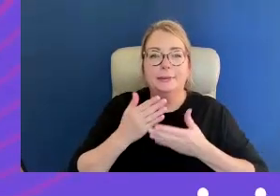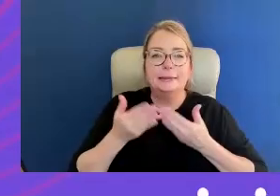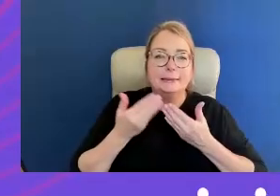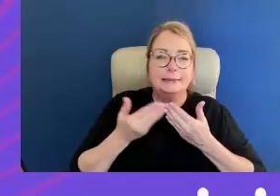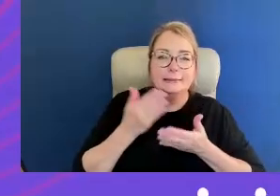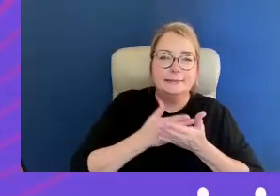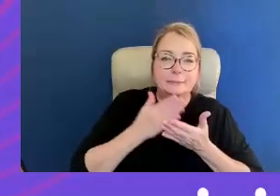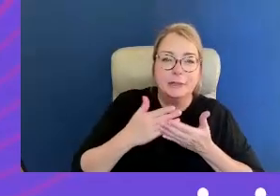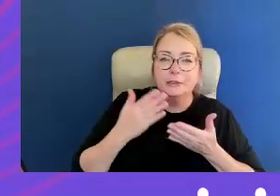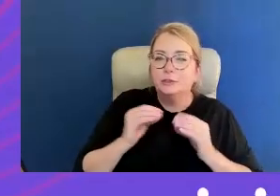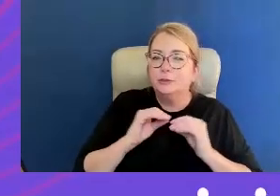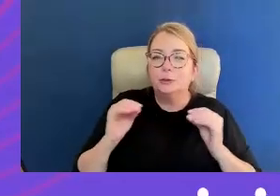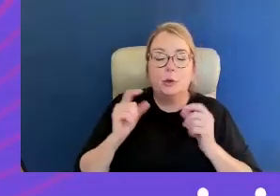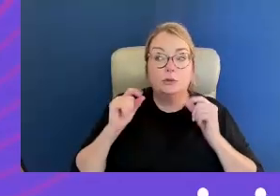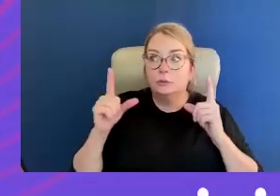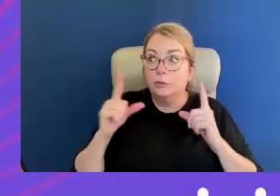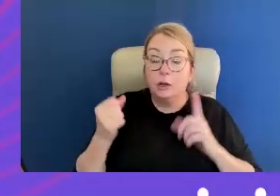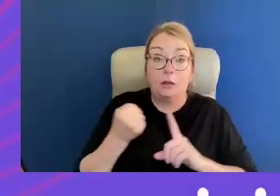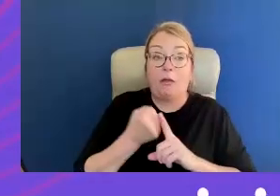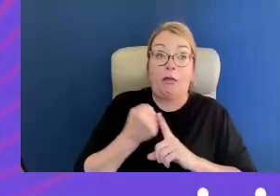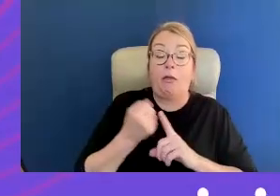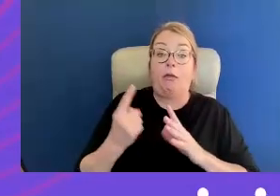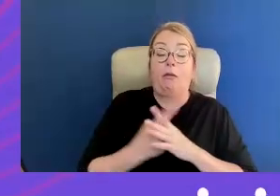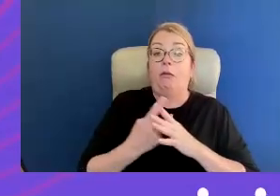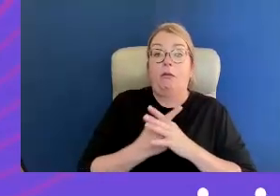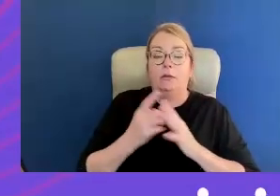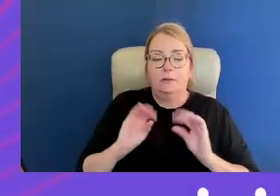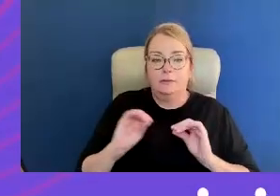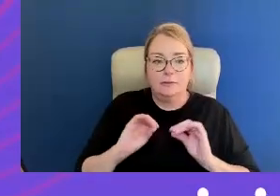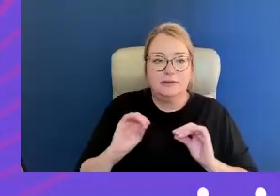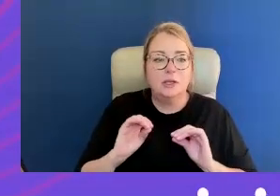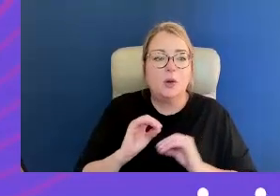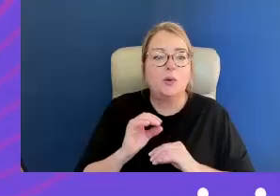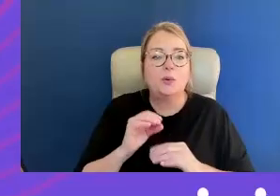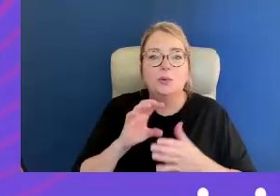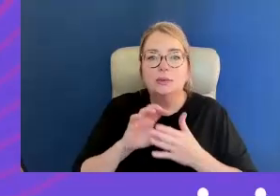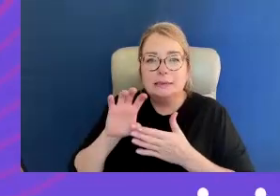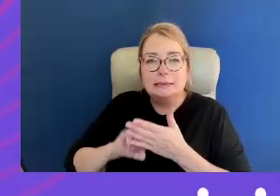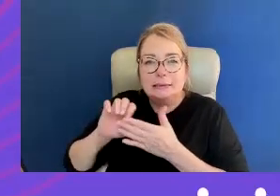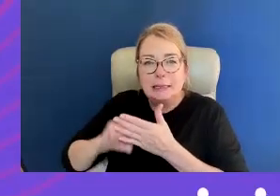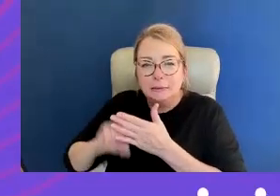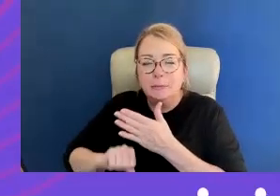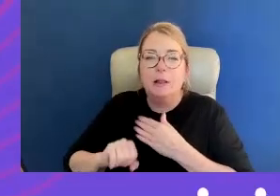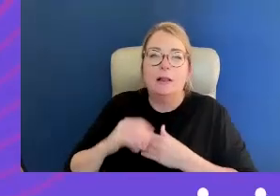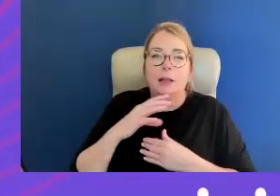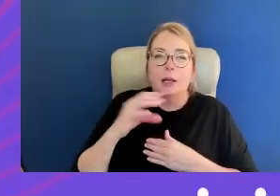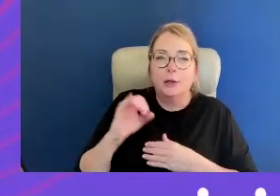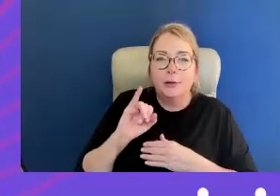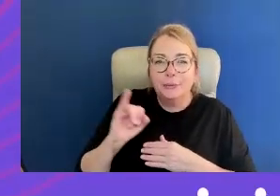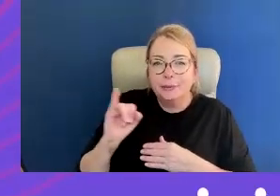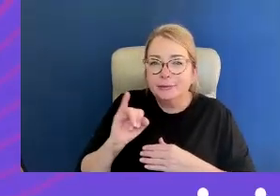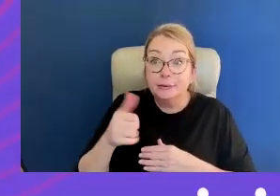when it comes to your healthcare costs. There are no plan deductibles. There's no co-insurance, so you don't have, it's picking up 10% of